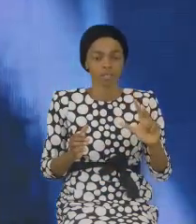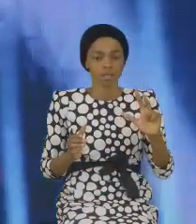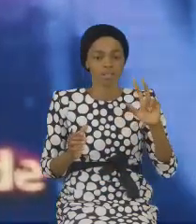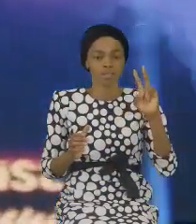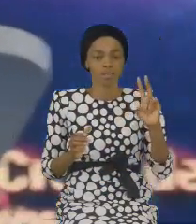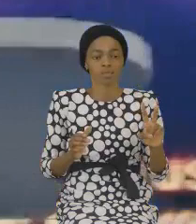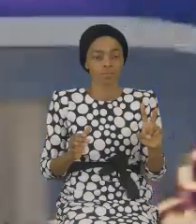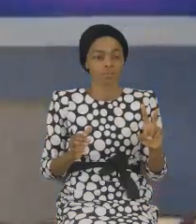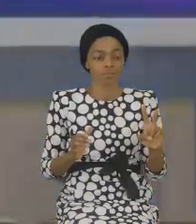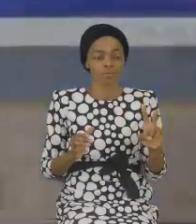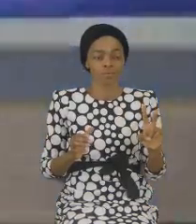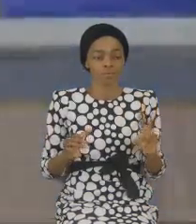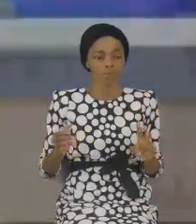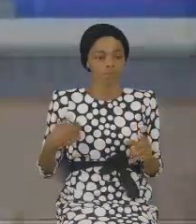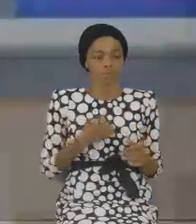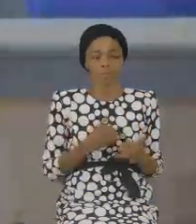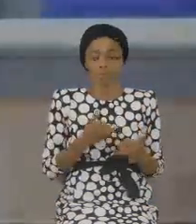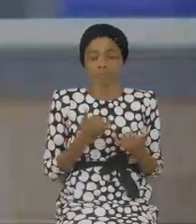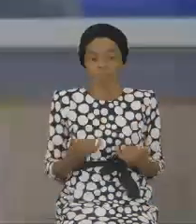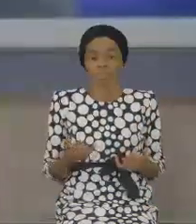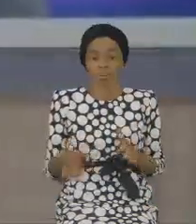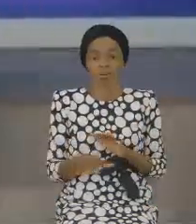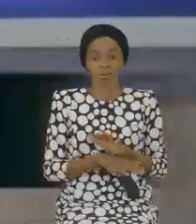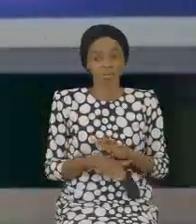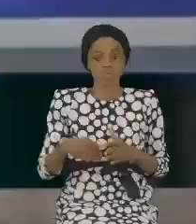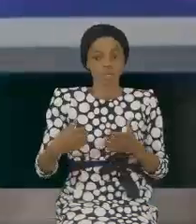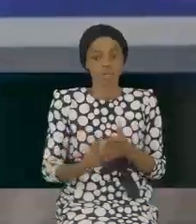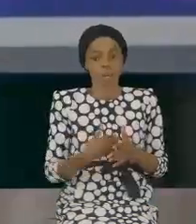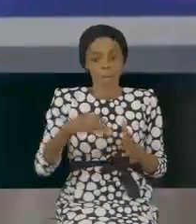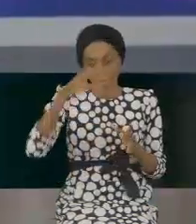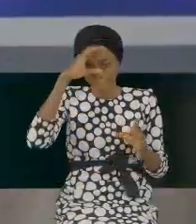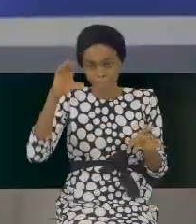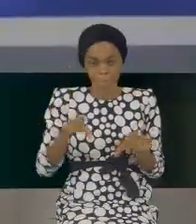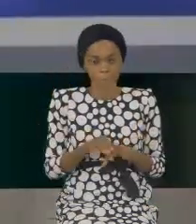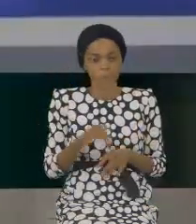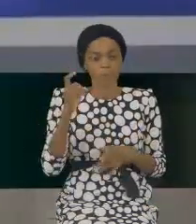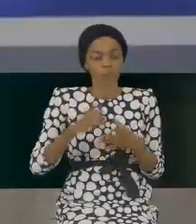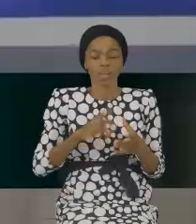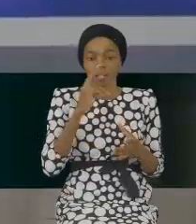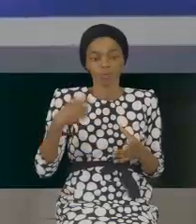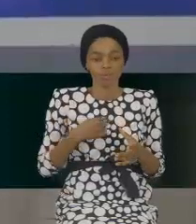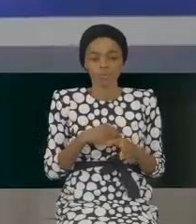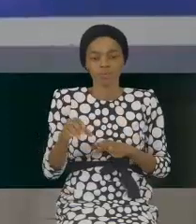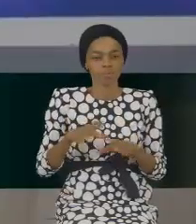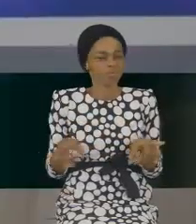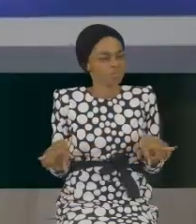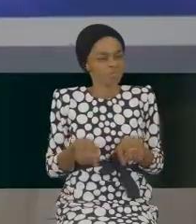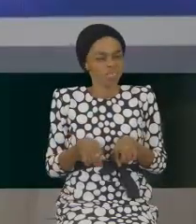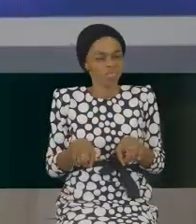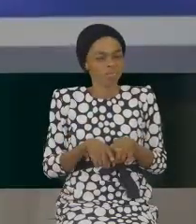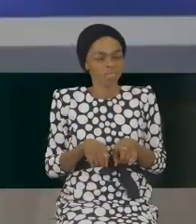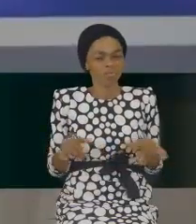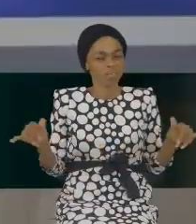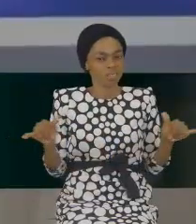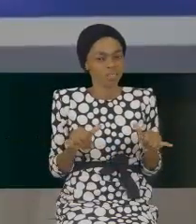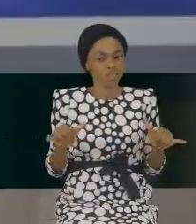now, under the new covenant in the New Testament, what are we to do exactly? The same thing. It says,